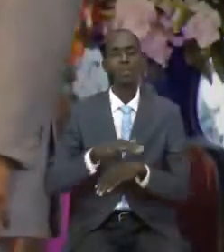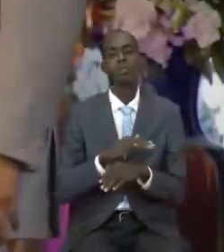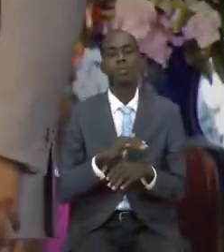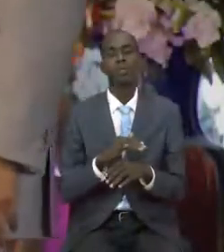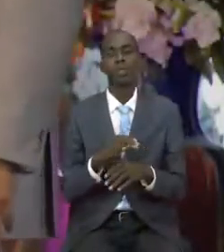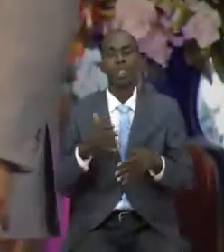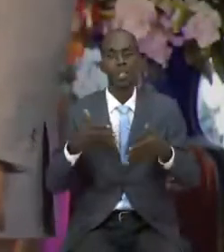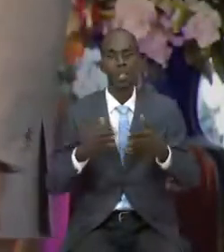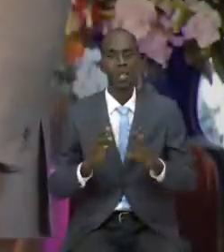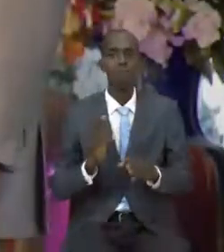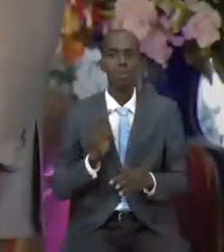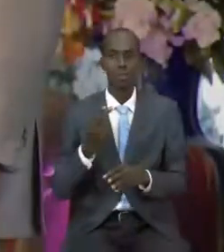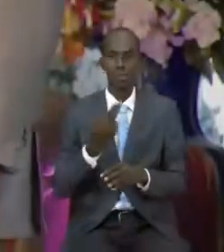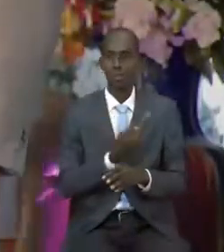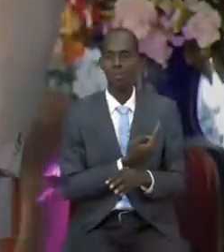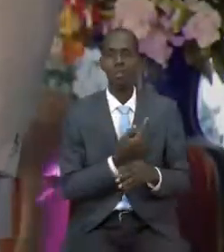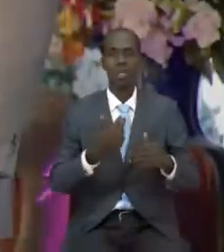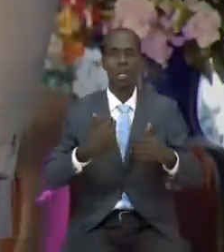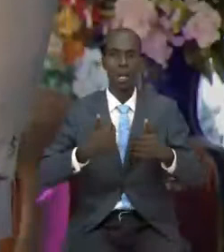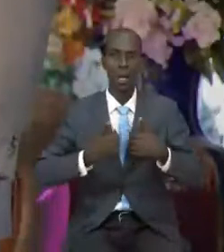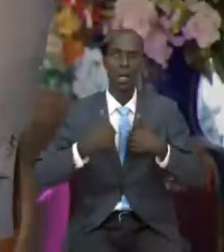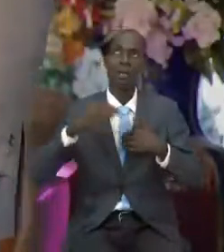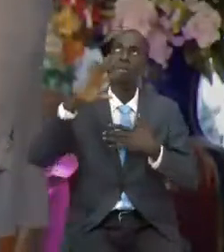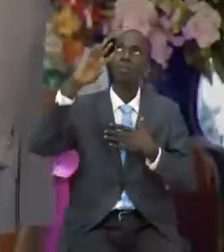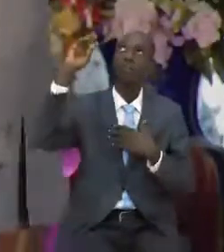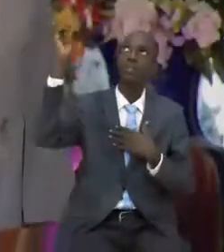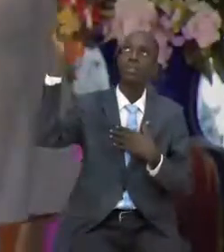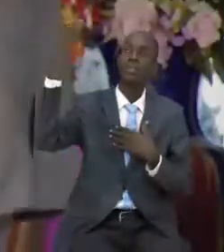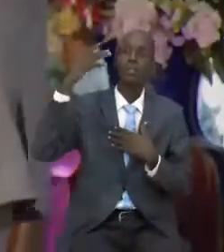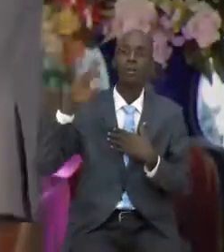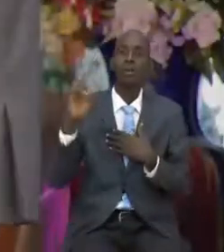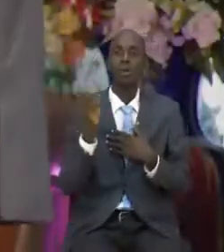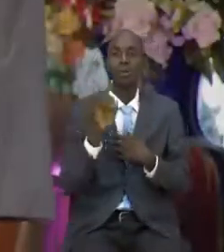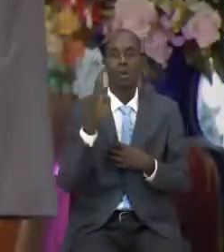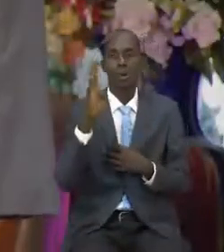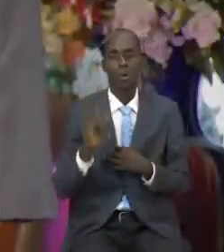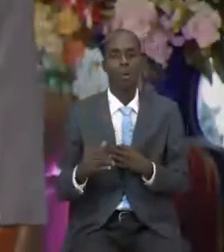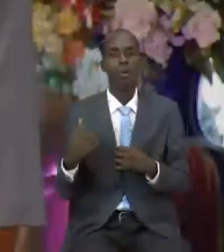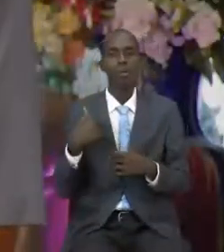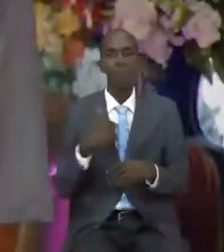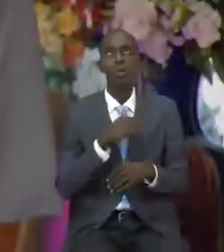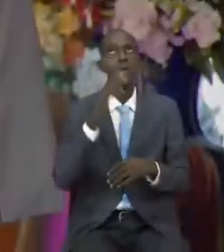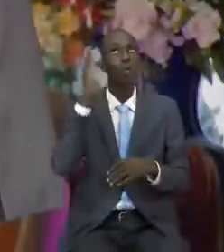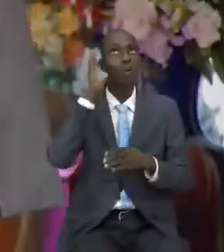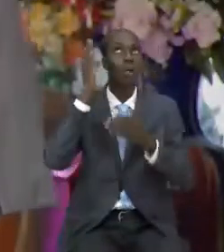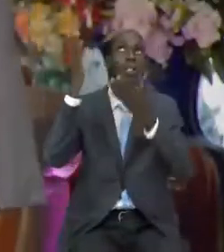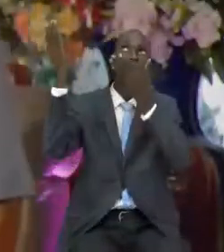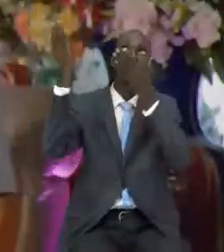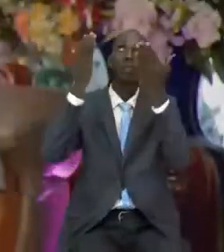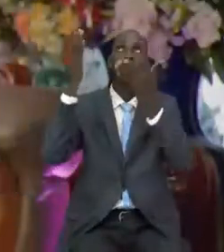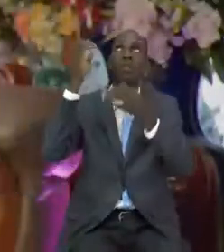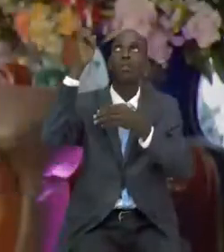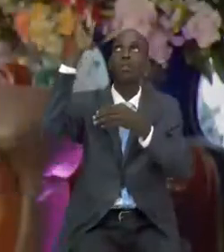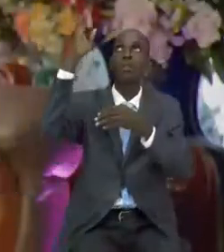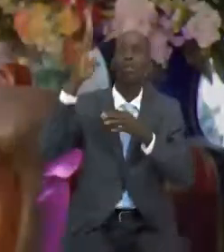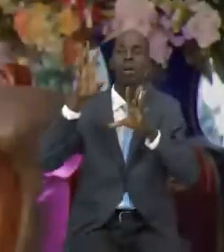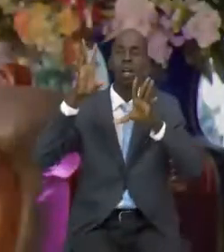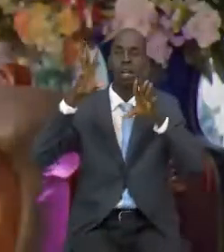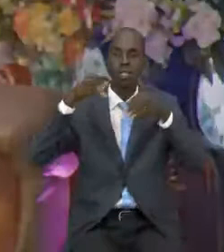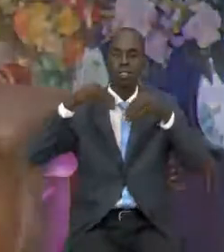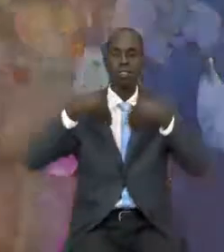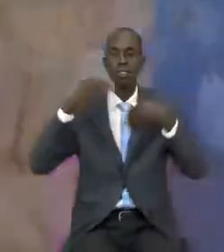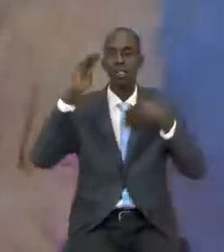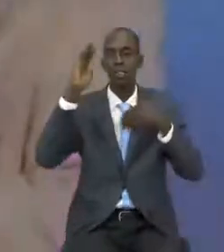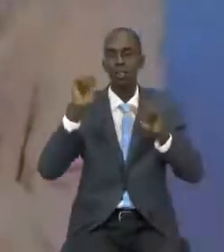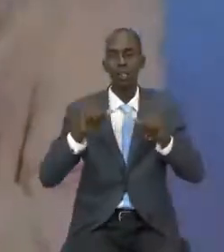let us have grace whereby we may serve God acceptably